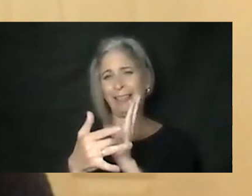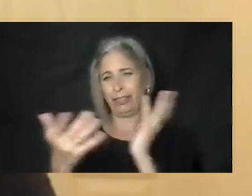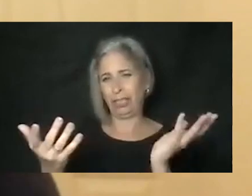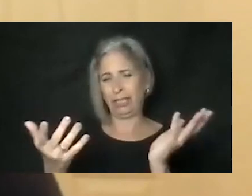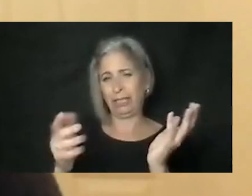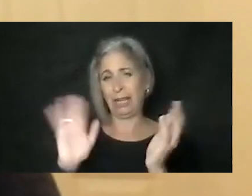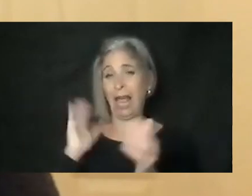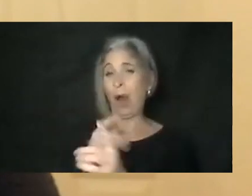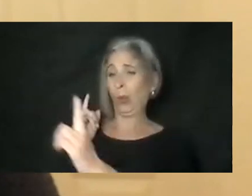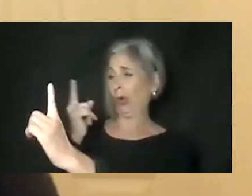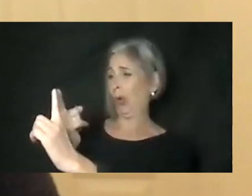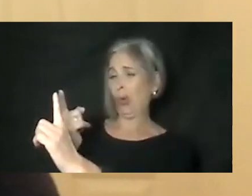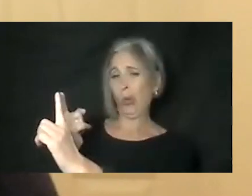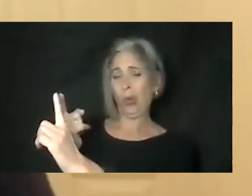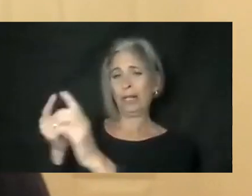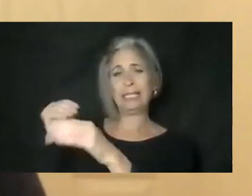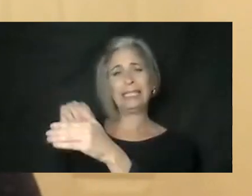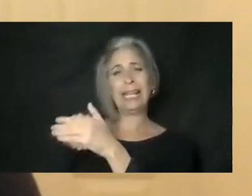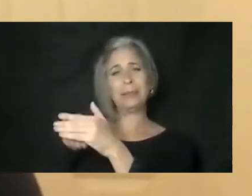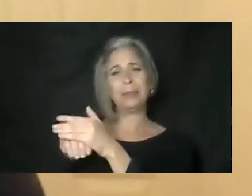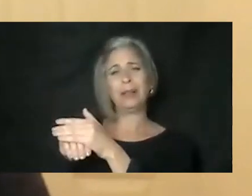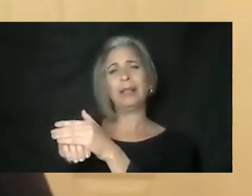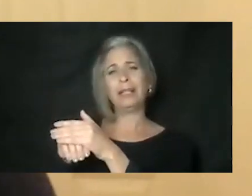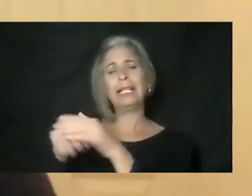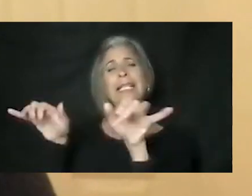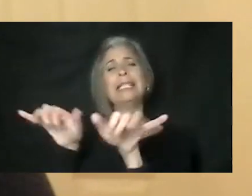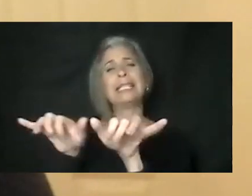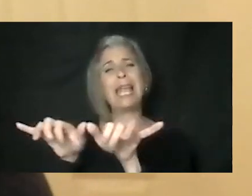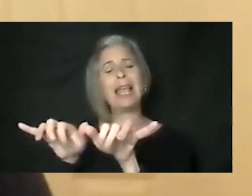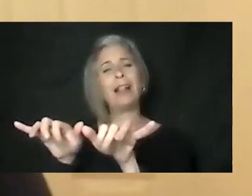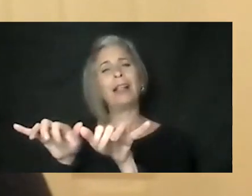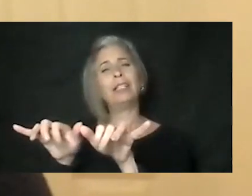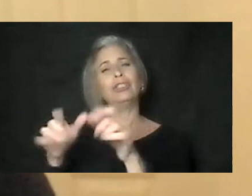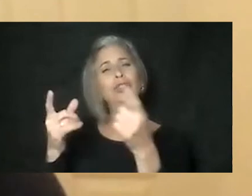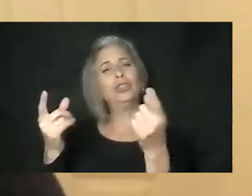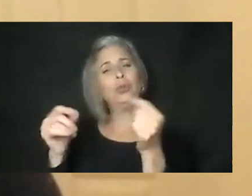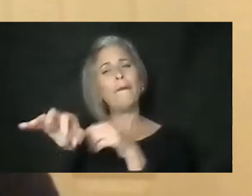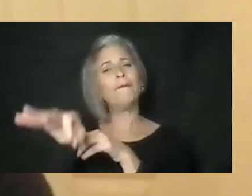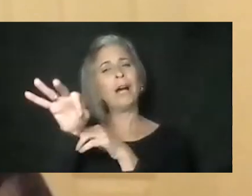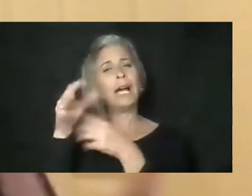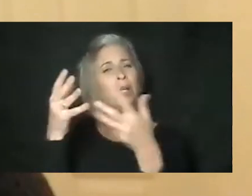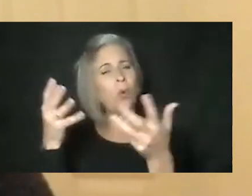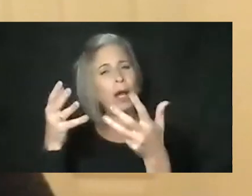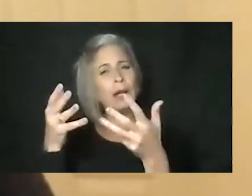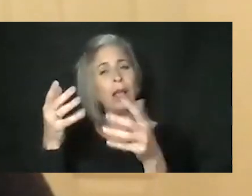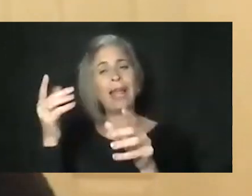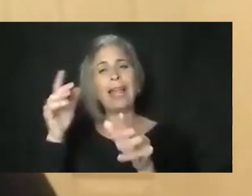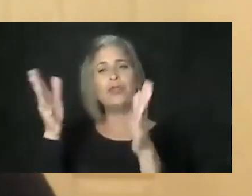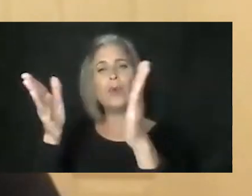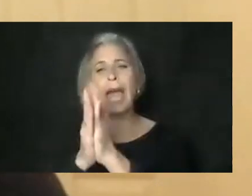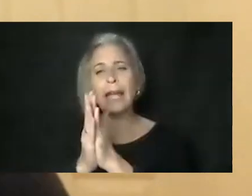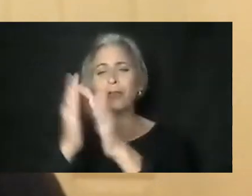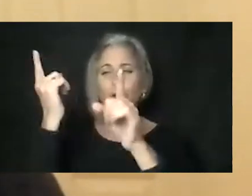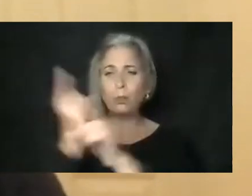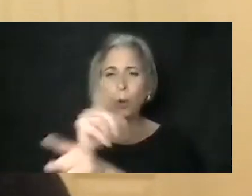our goal with the accessibility usability scale was to ask the appropriate questions so